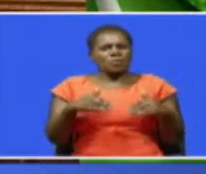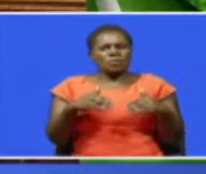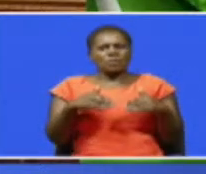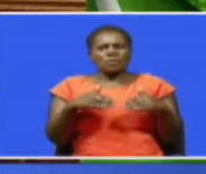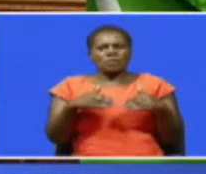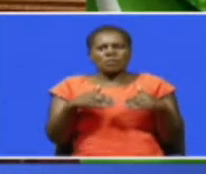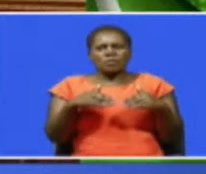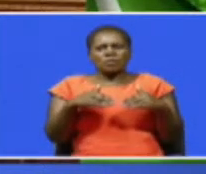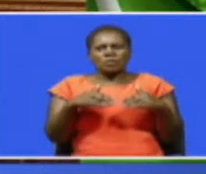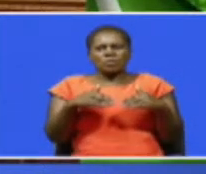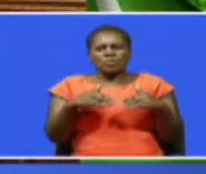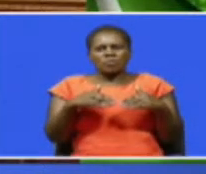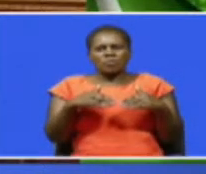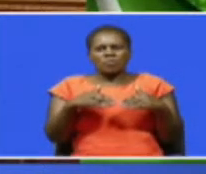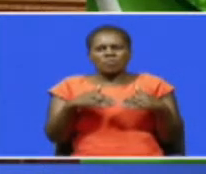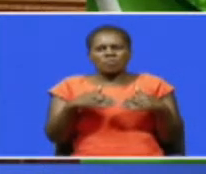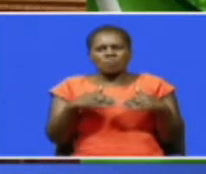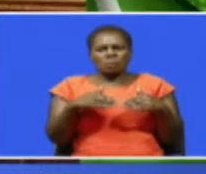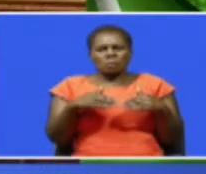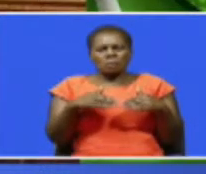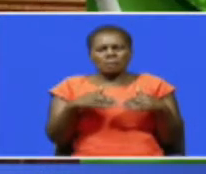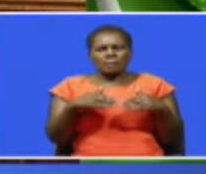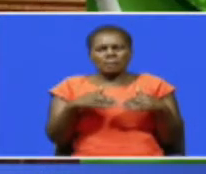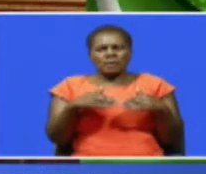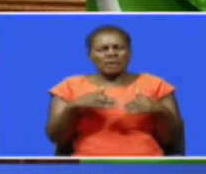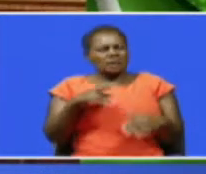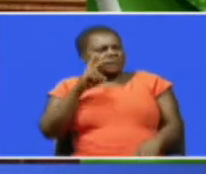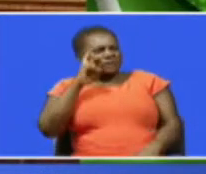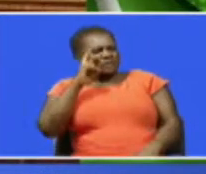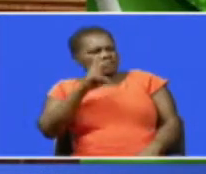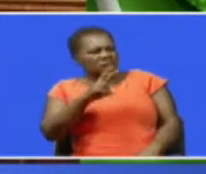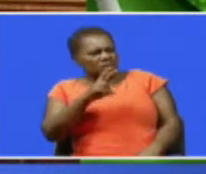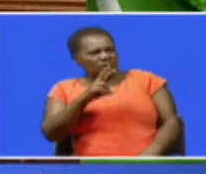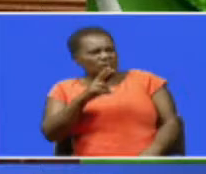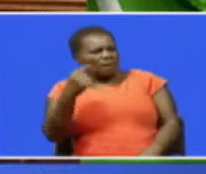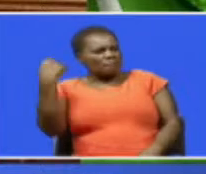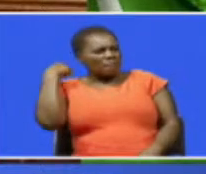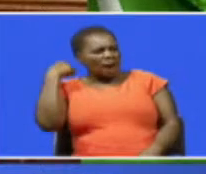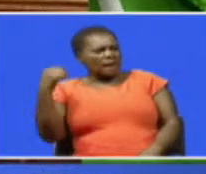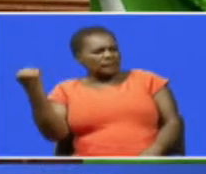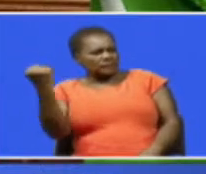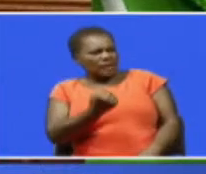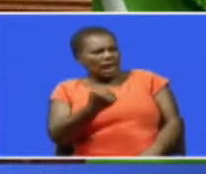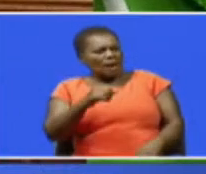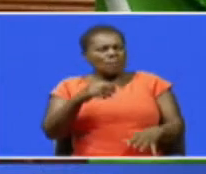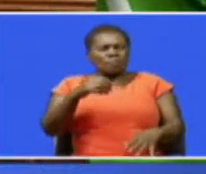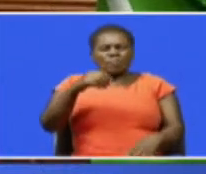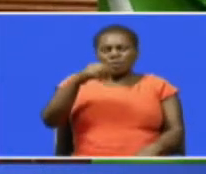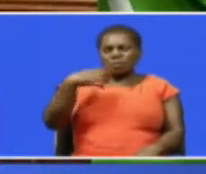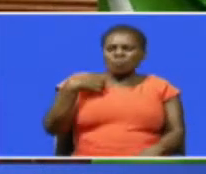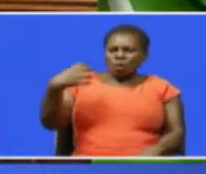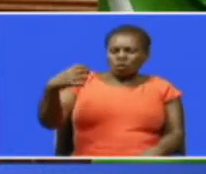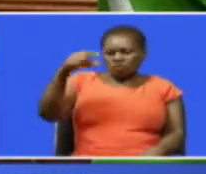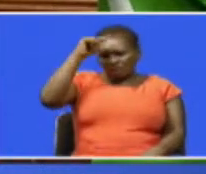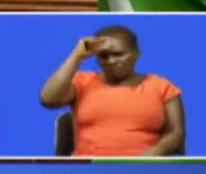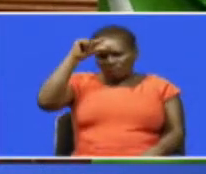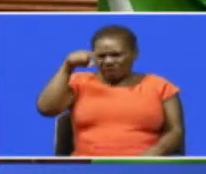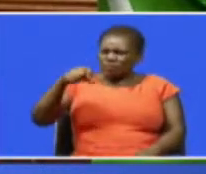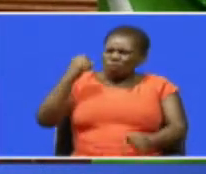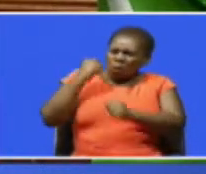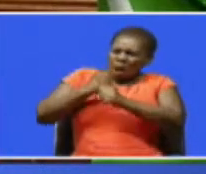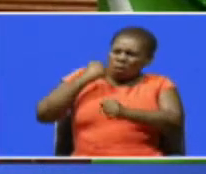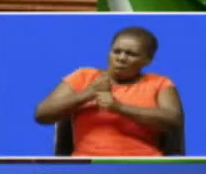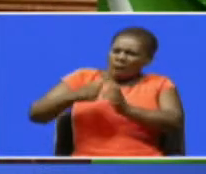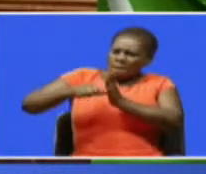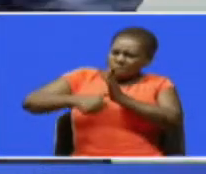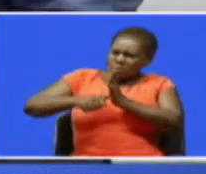perceived betrayal of the deputy president, whether they perceive it as betrayed by his boss or that by the government itself, that he worked so hard